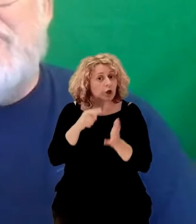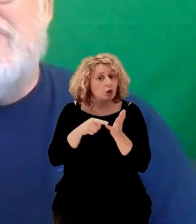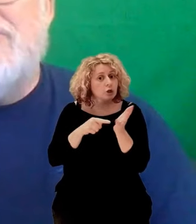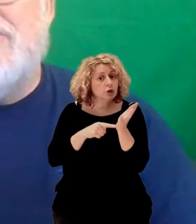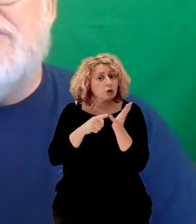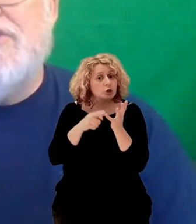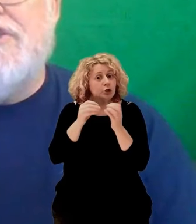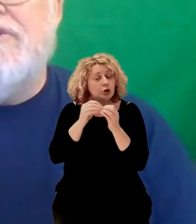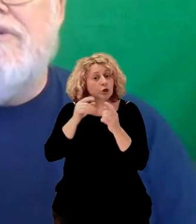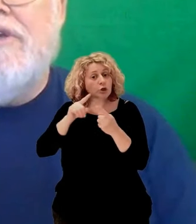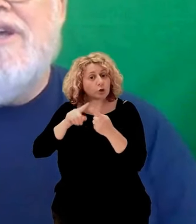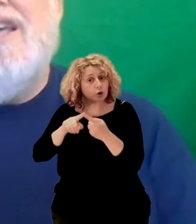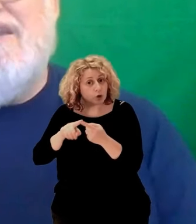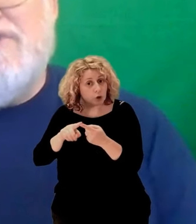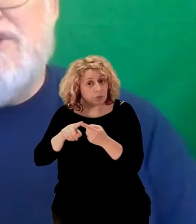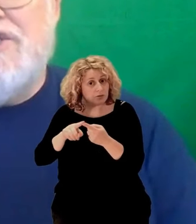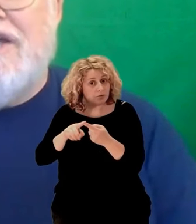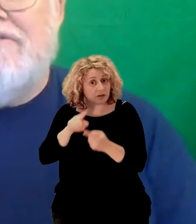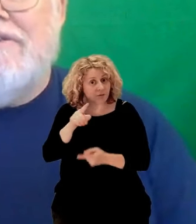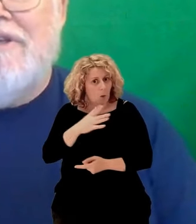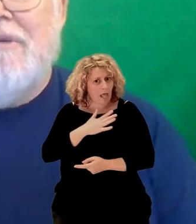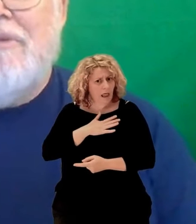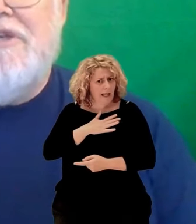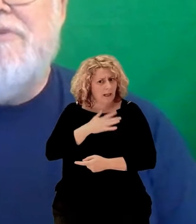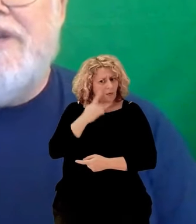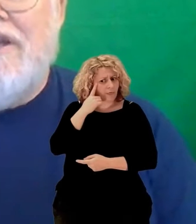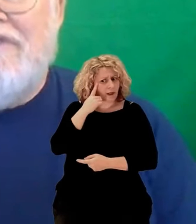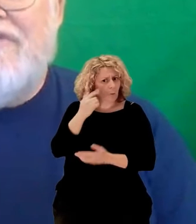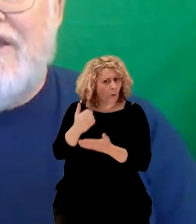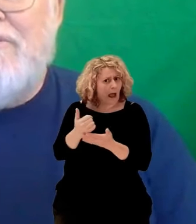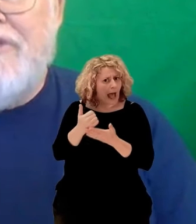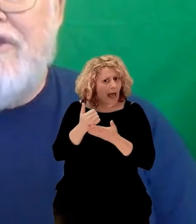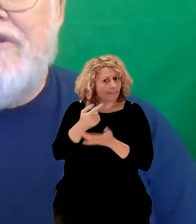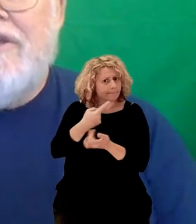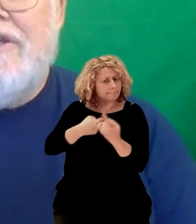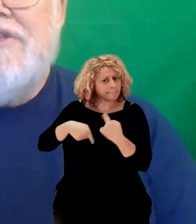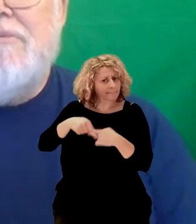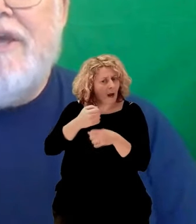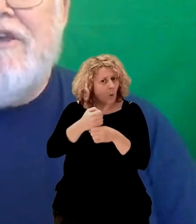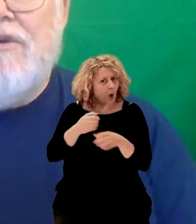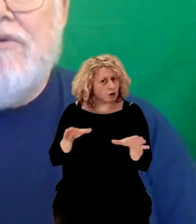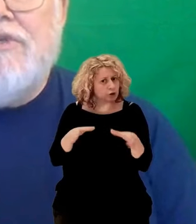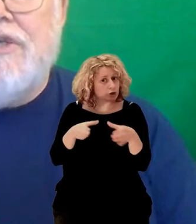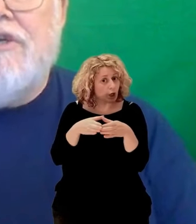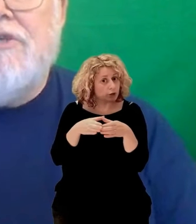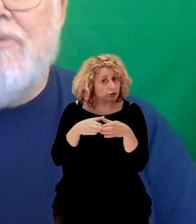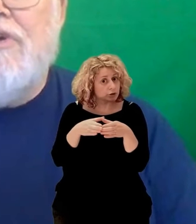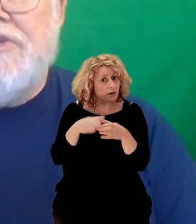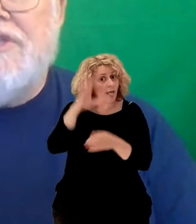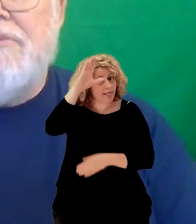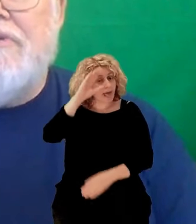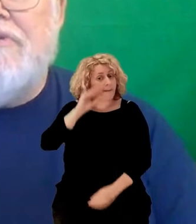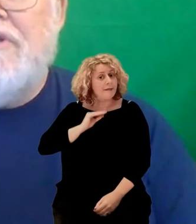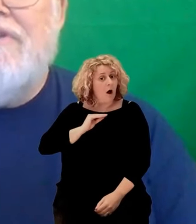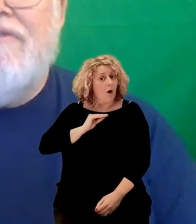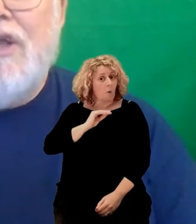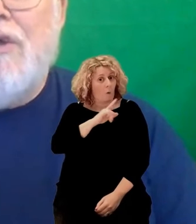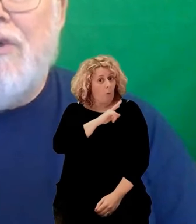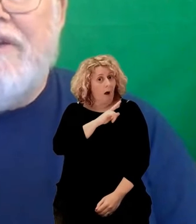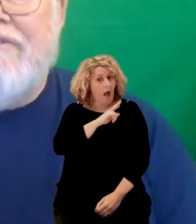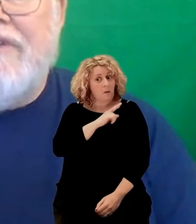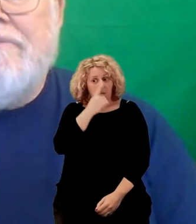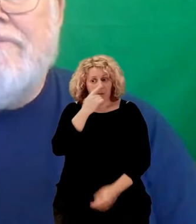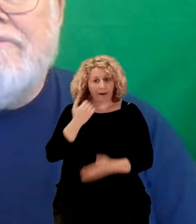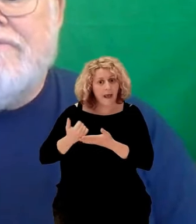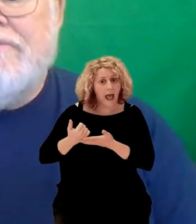could help our church too, give us a shout, because we'd love to help you to make your church more accessible for